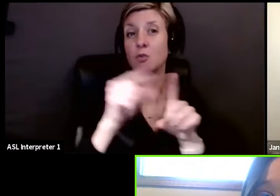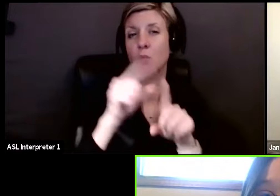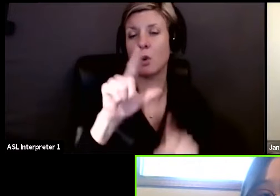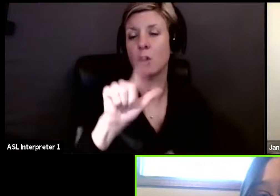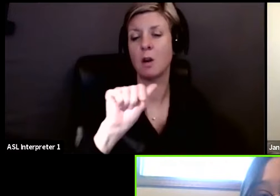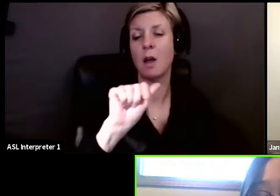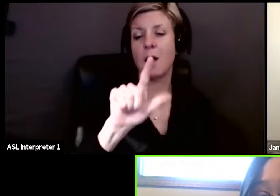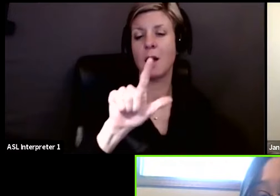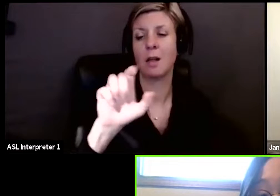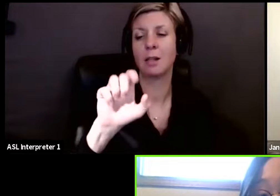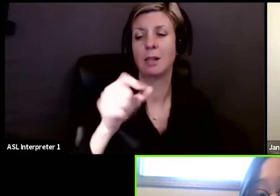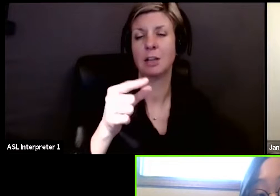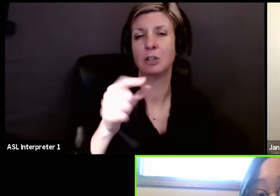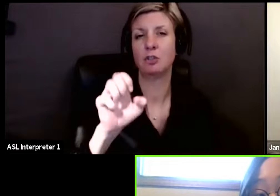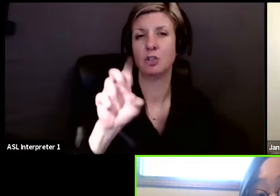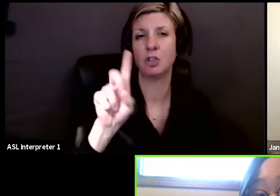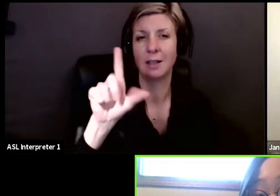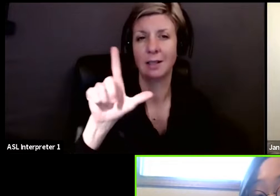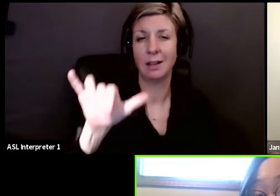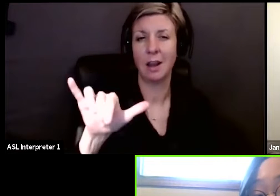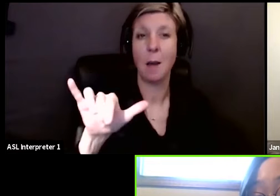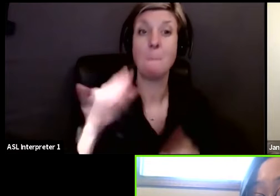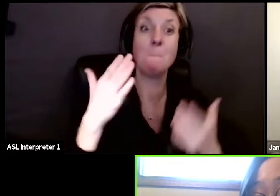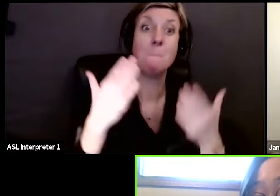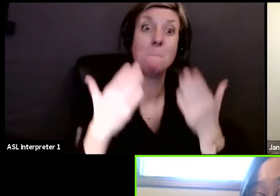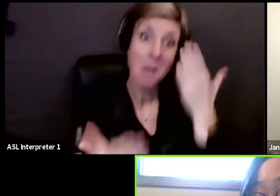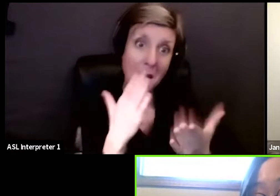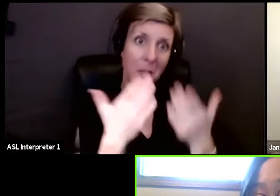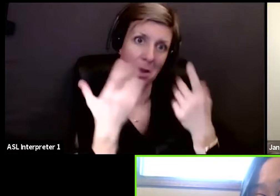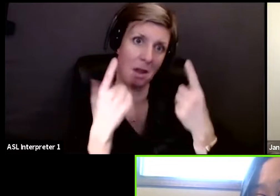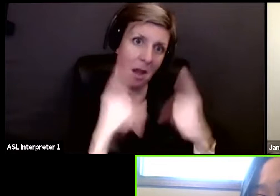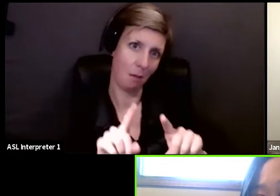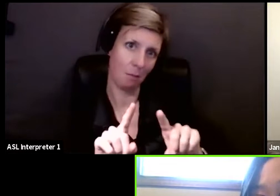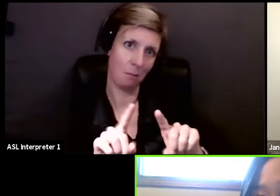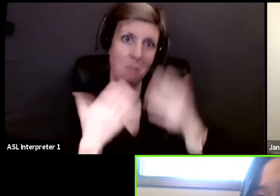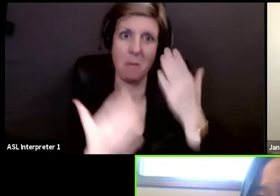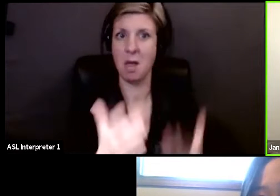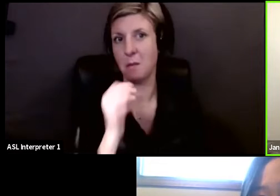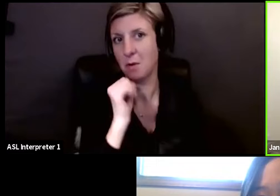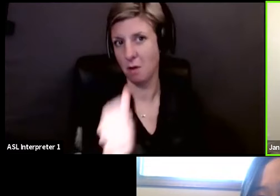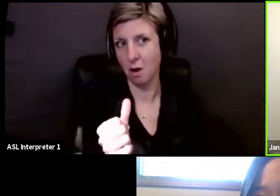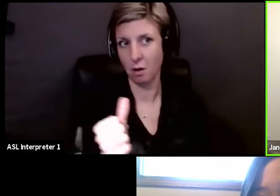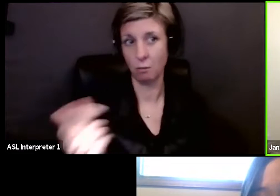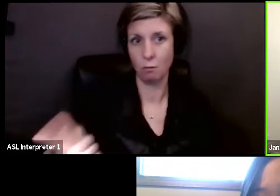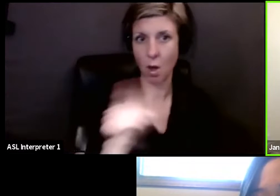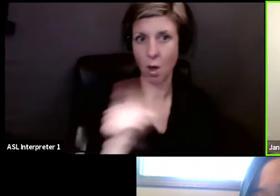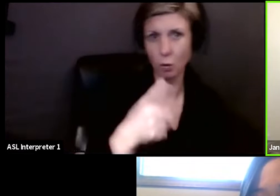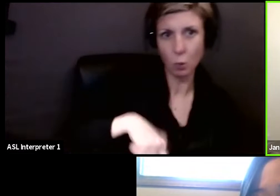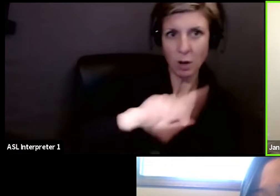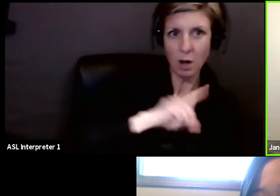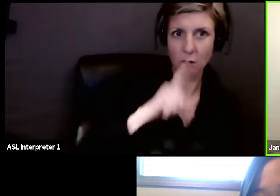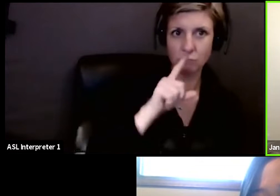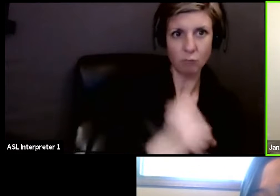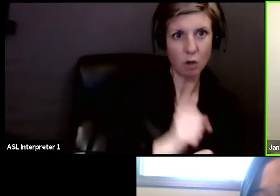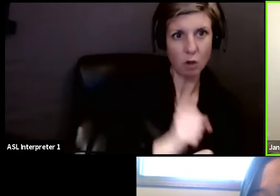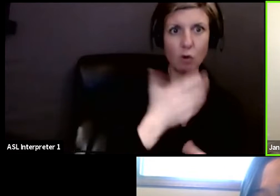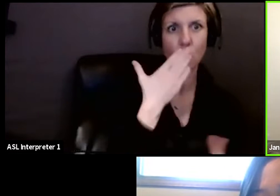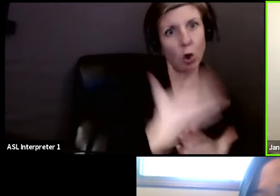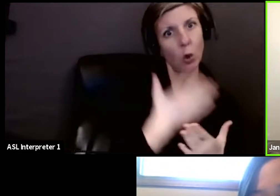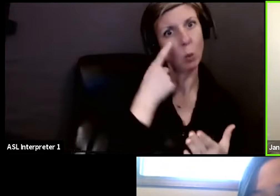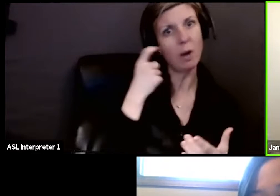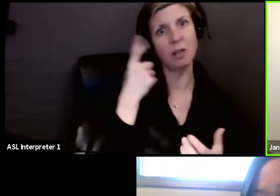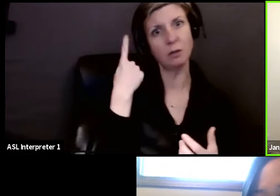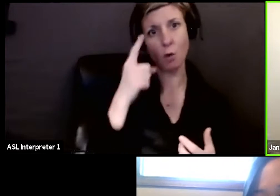Well, you know, we are not reliable witnesses of our own suffering. No, no, no, not at all.